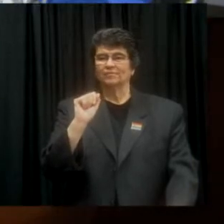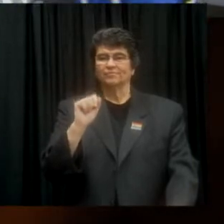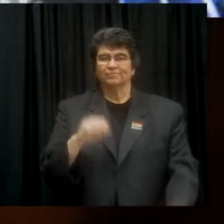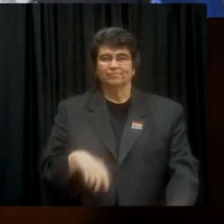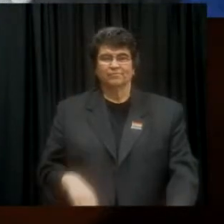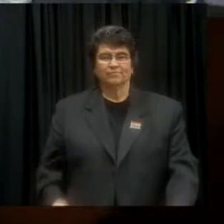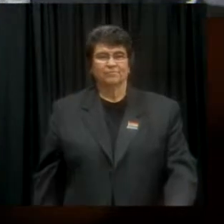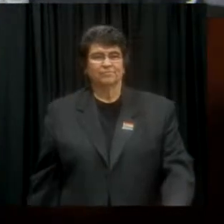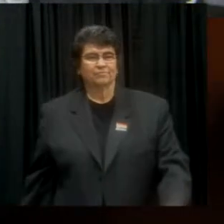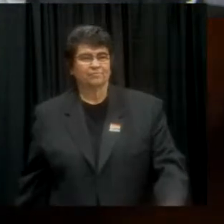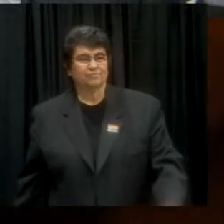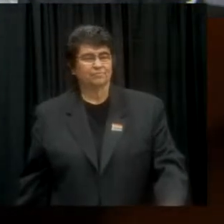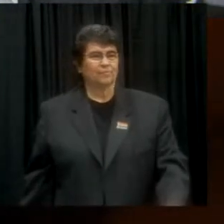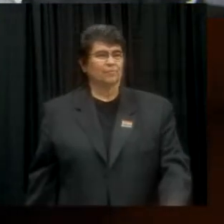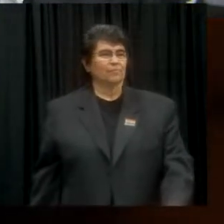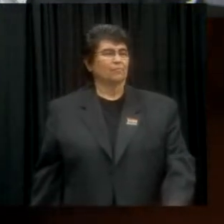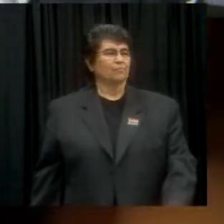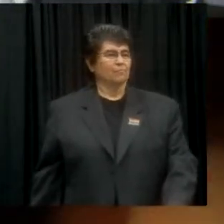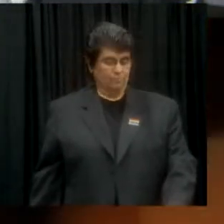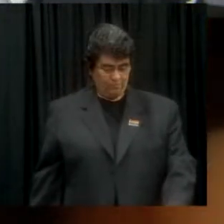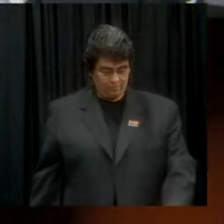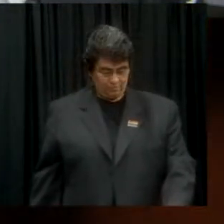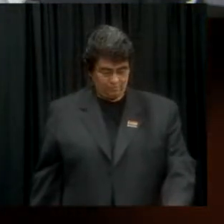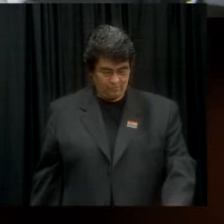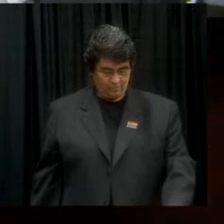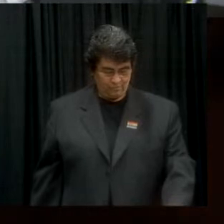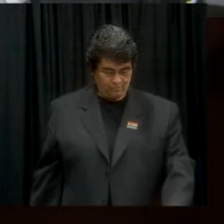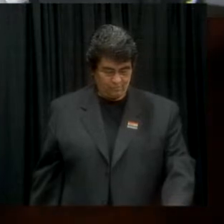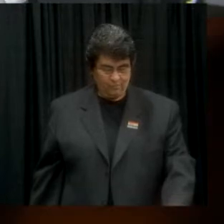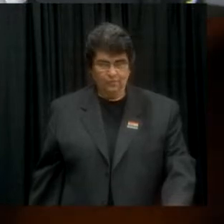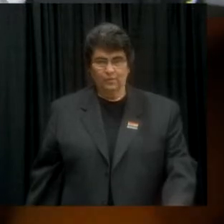Okay, you know it, right? Hello, my Christine friend. Sarah